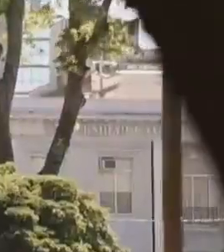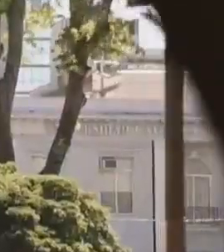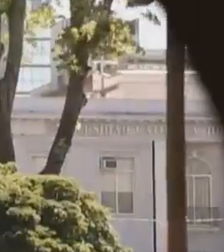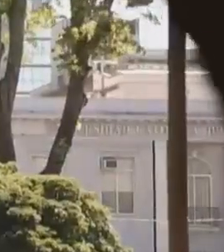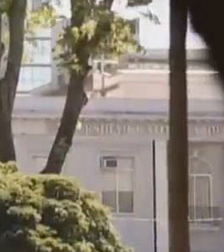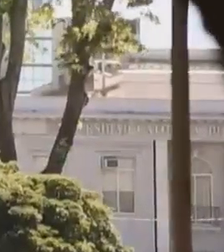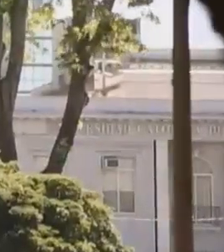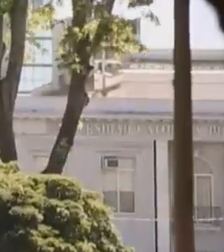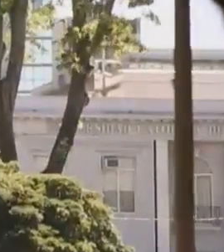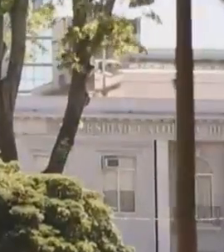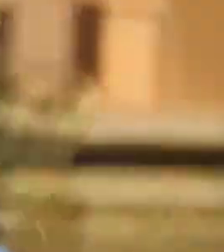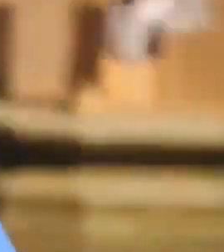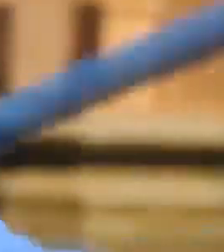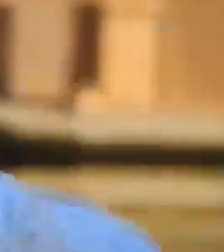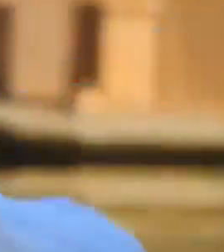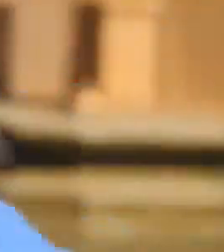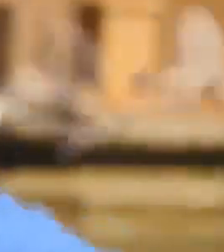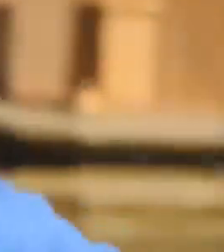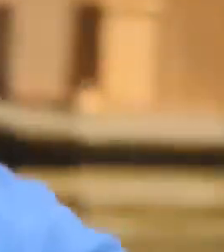I